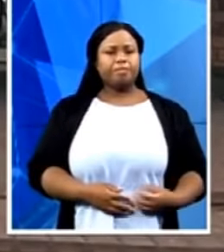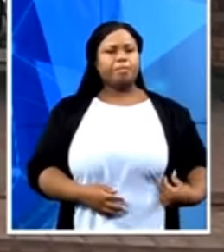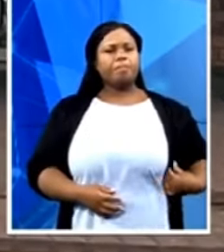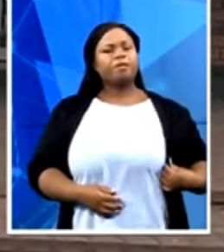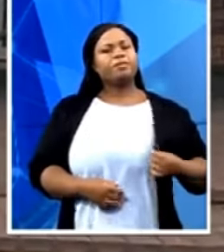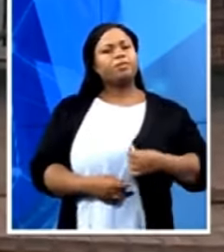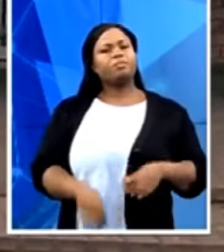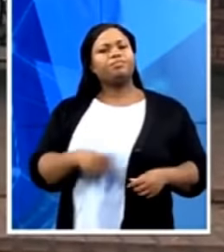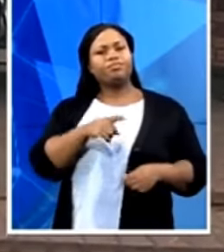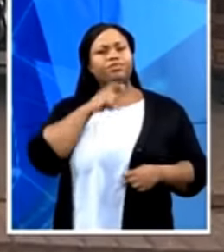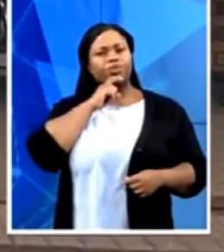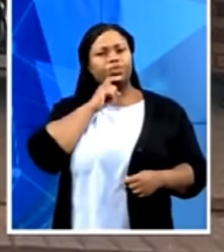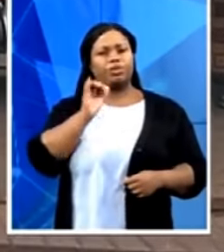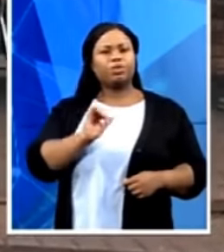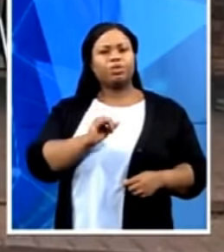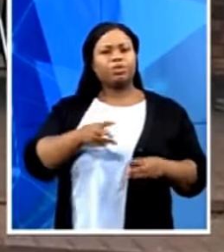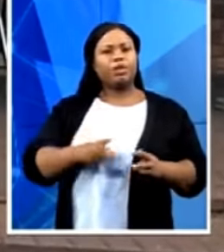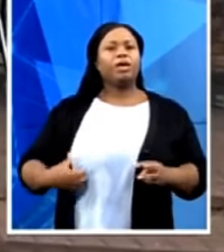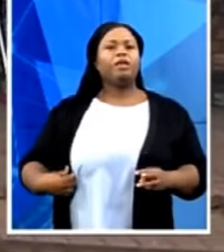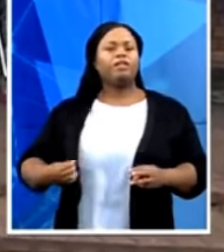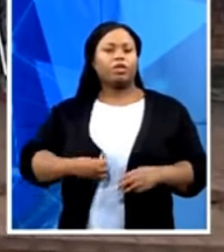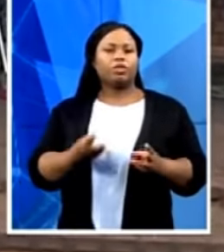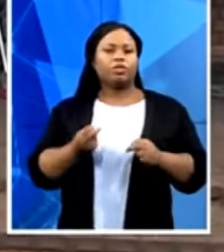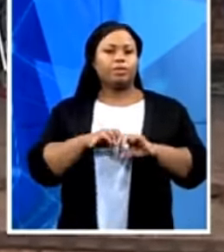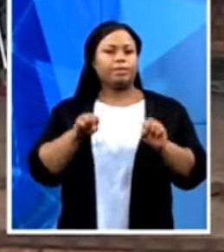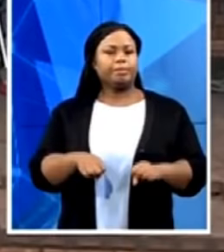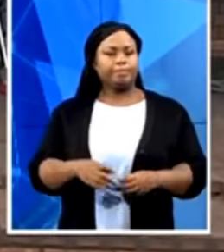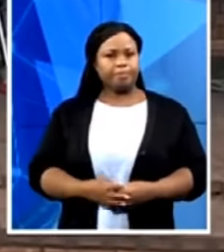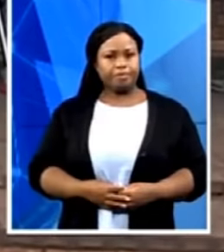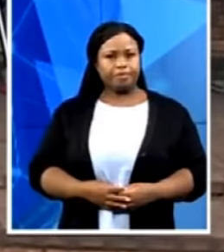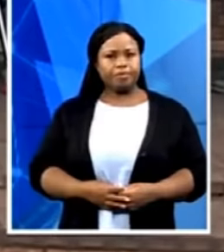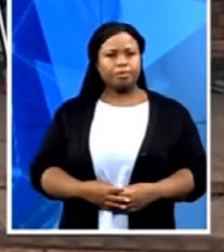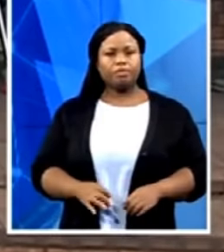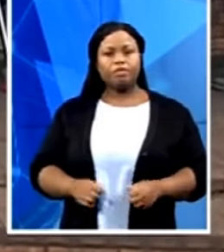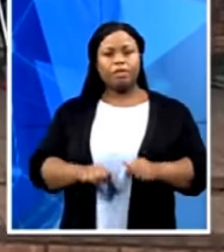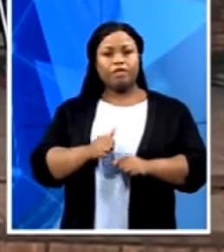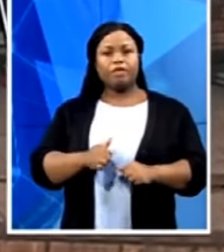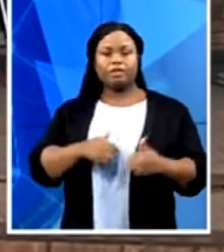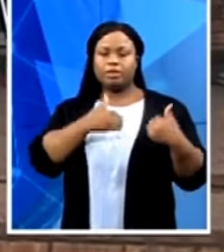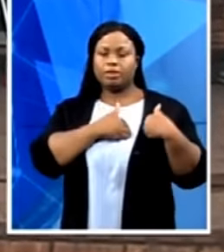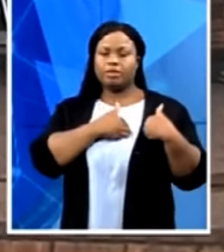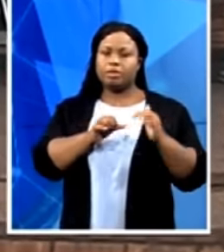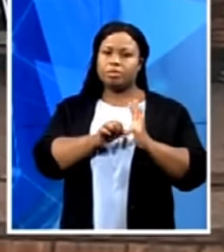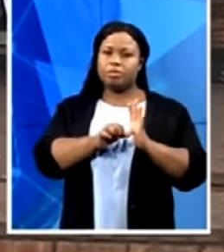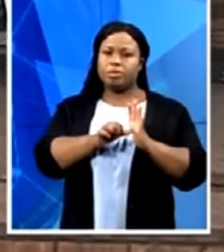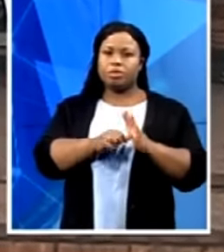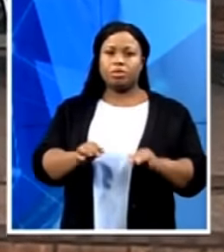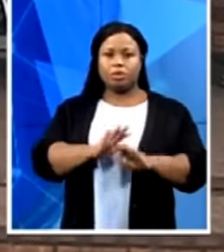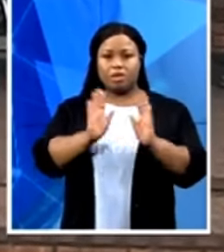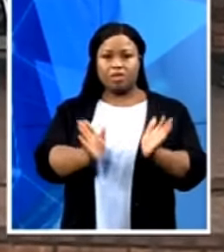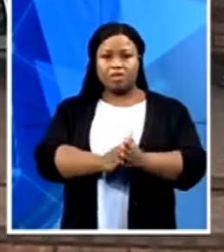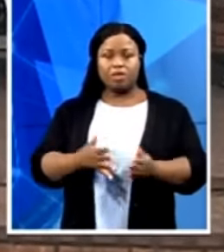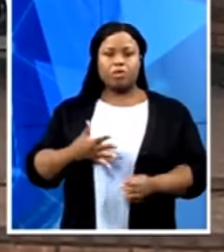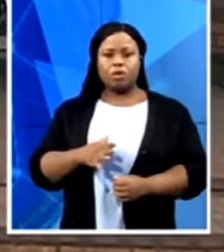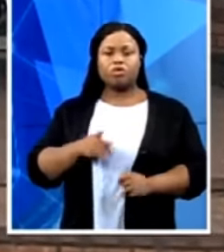for this new system? Well, when it comes to it, safety is first always. So everything that they want to, we order for them. We get it all packed for them already in